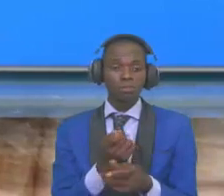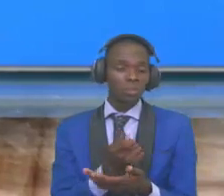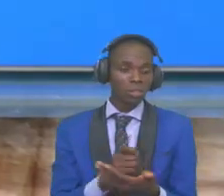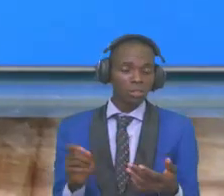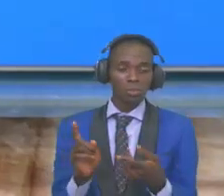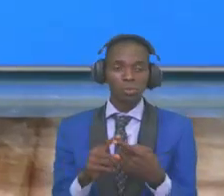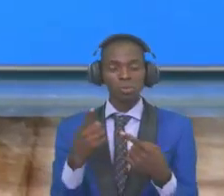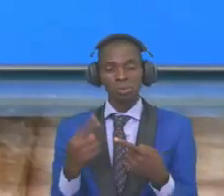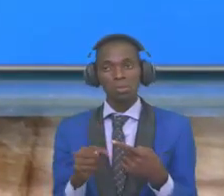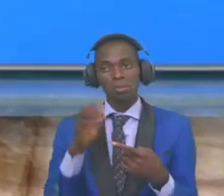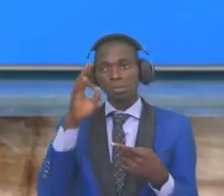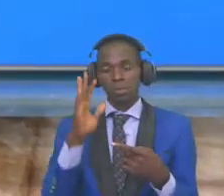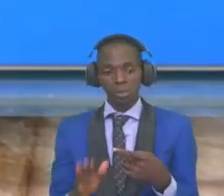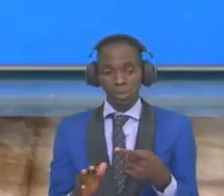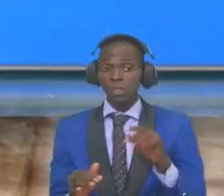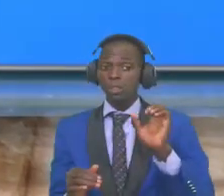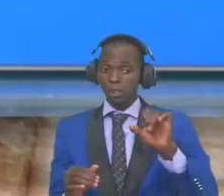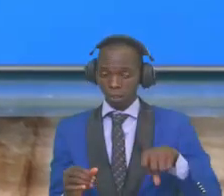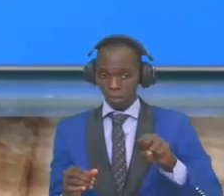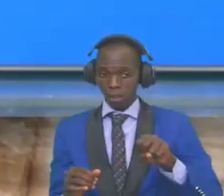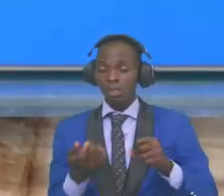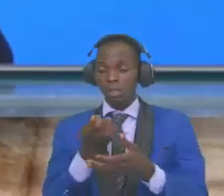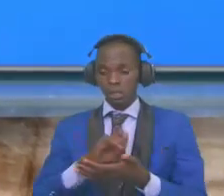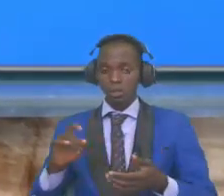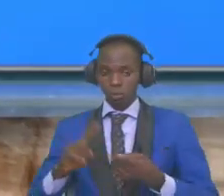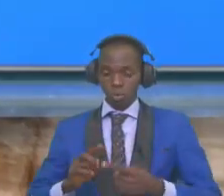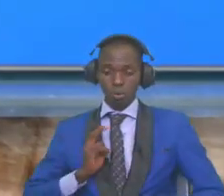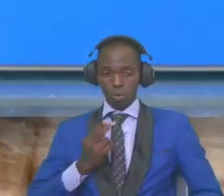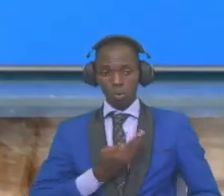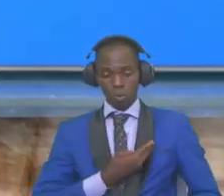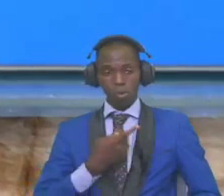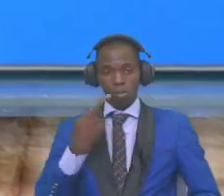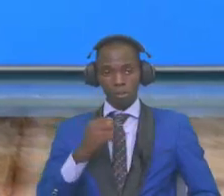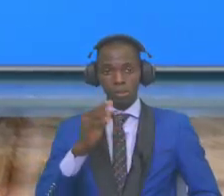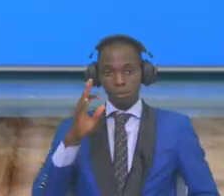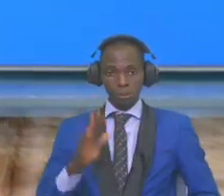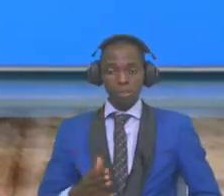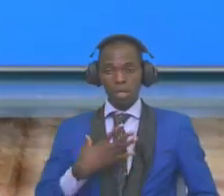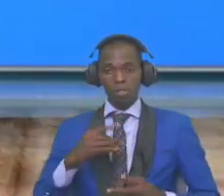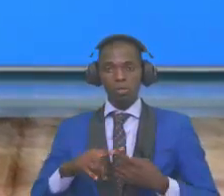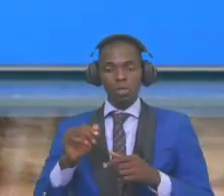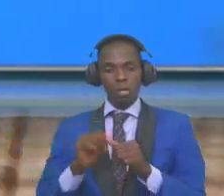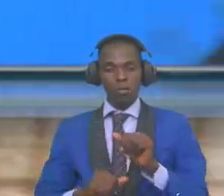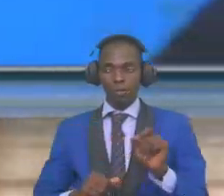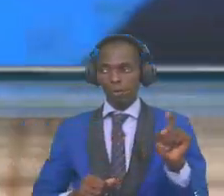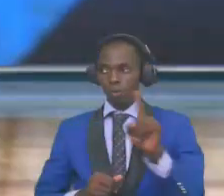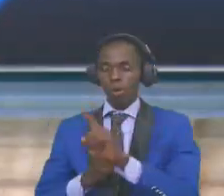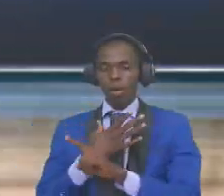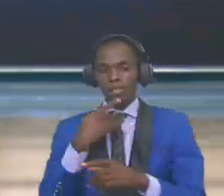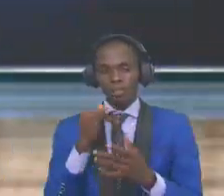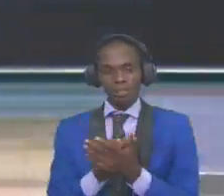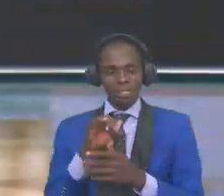preacher, an overseer. Yes, writing to us, but to everyone. And he says, in